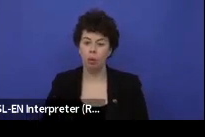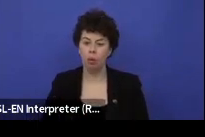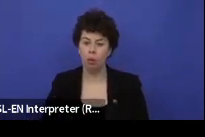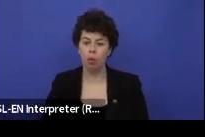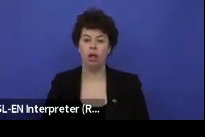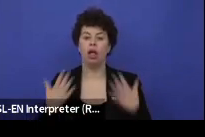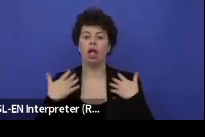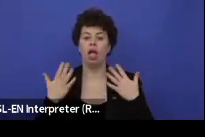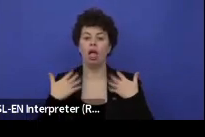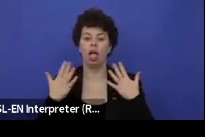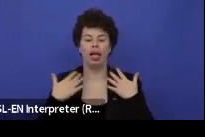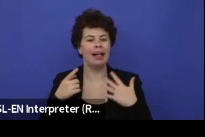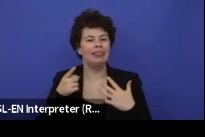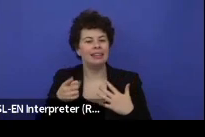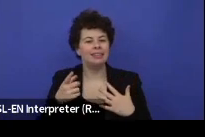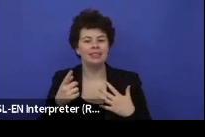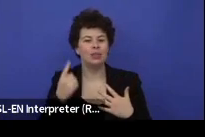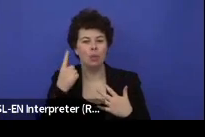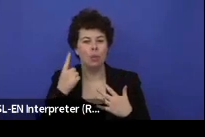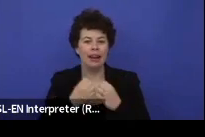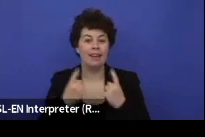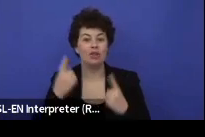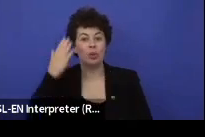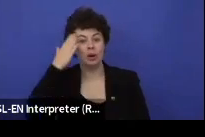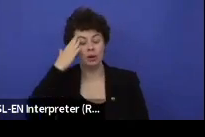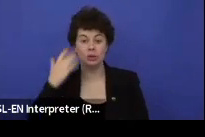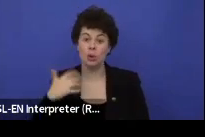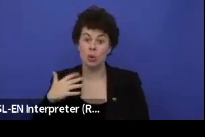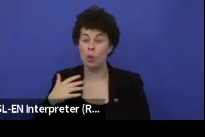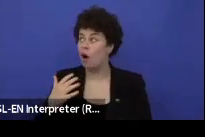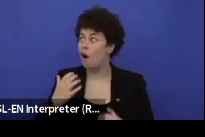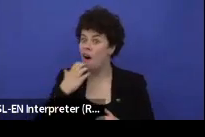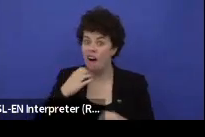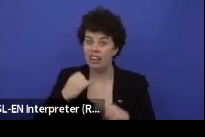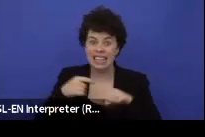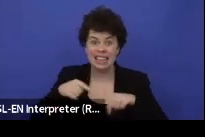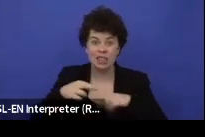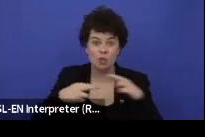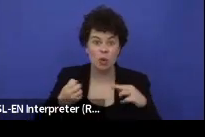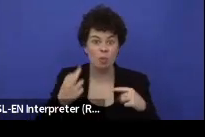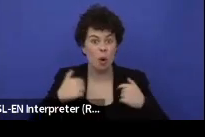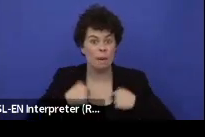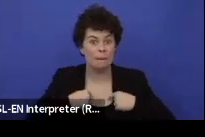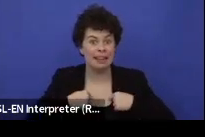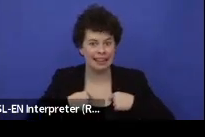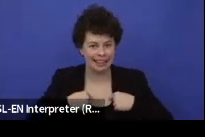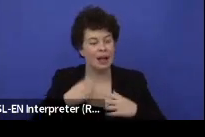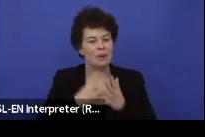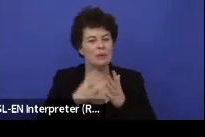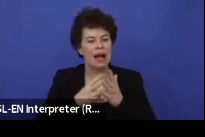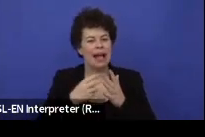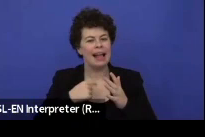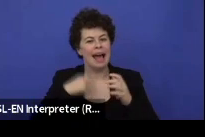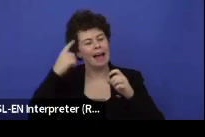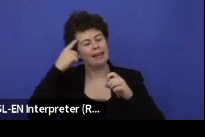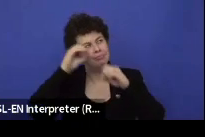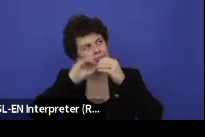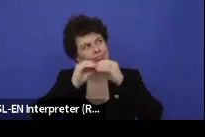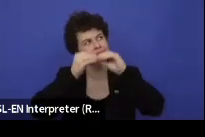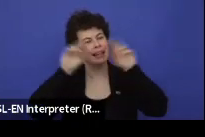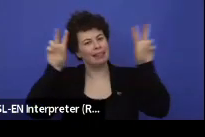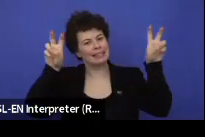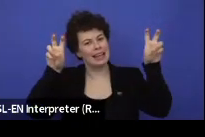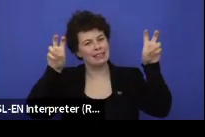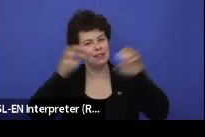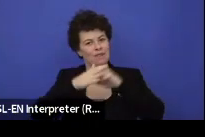of stereotypical, oh, is it hot in here? And I must admit, when I thought up the title of the talk, it was a bit of